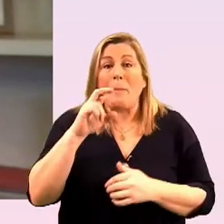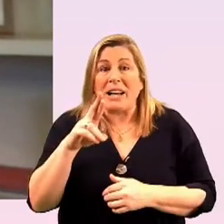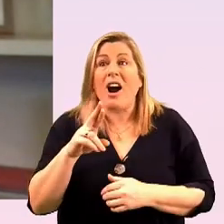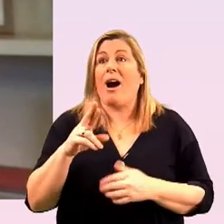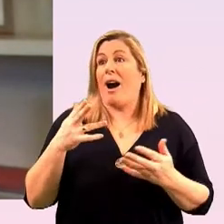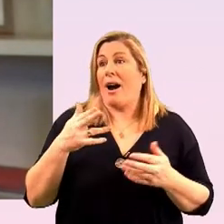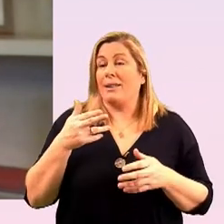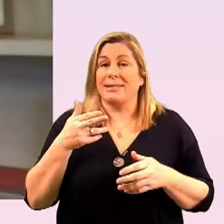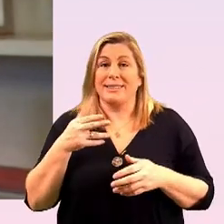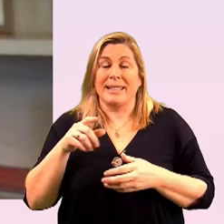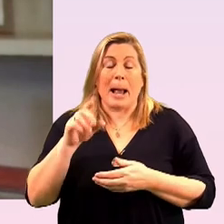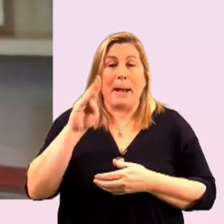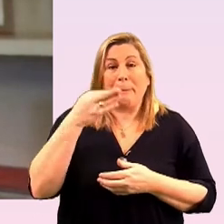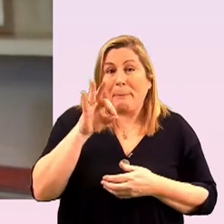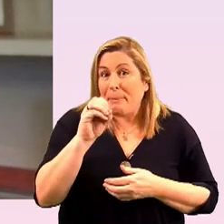Bunny,